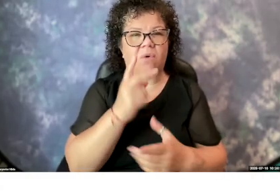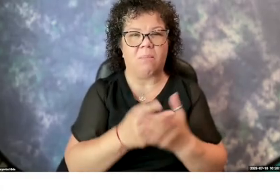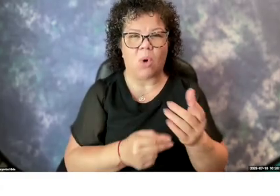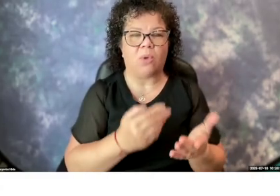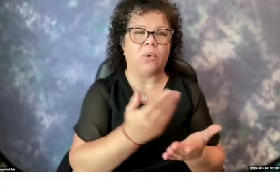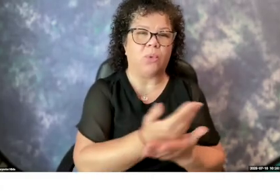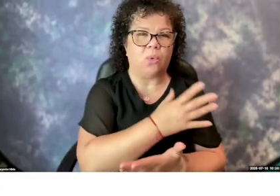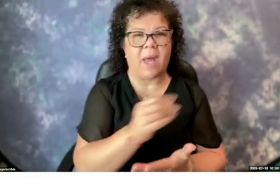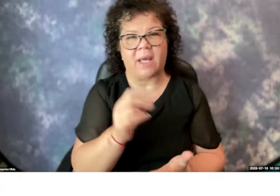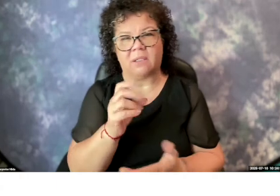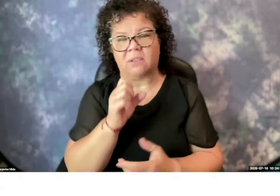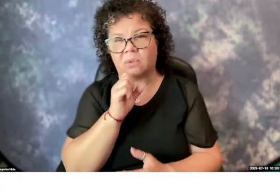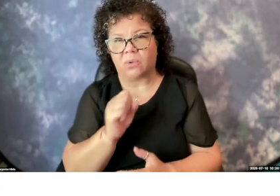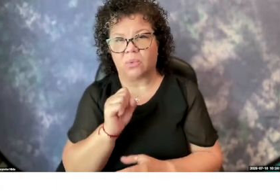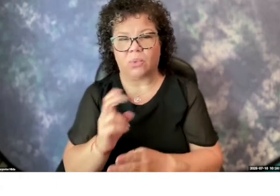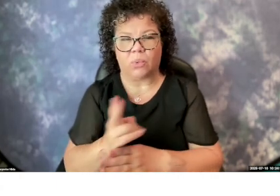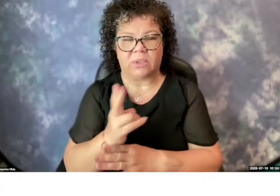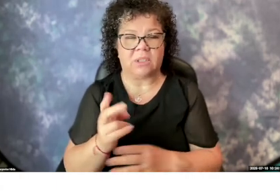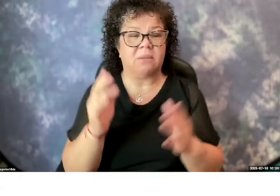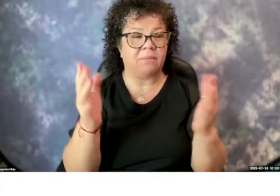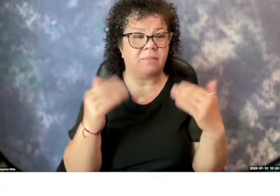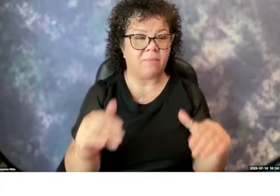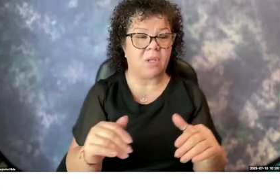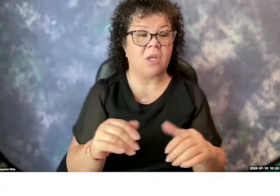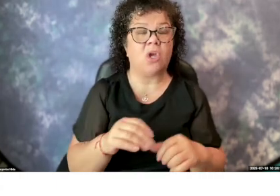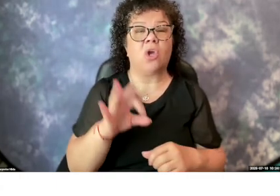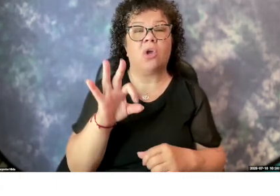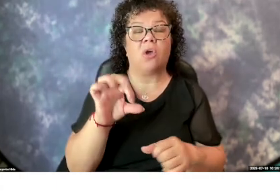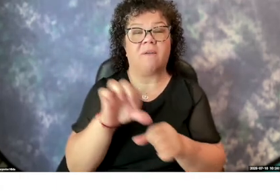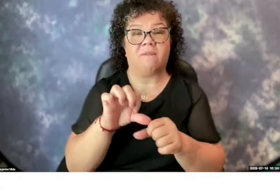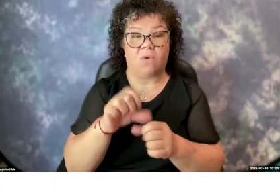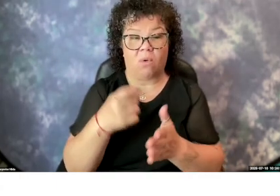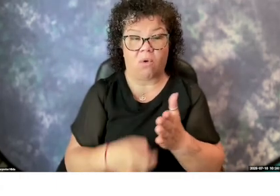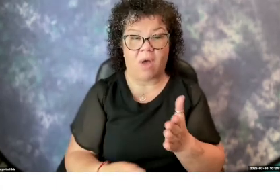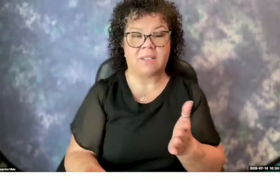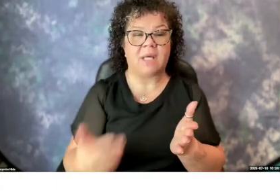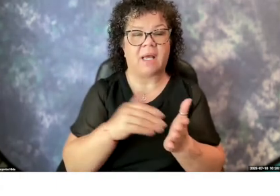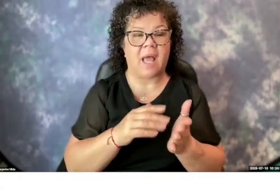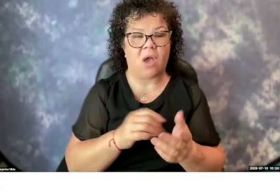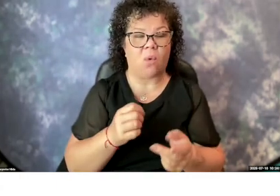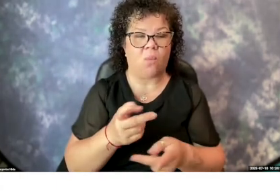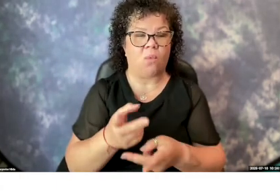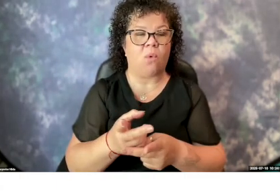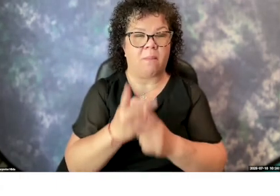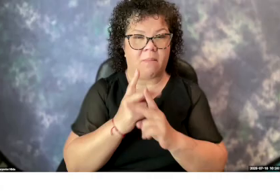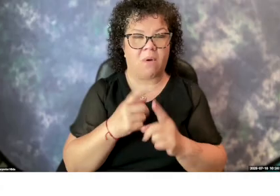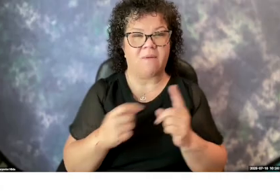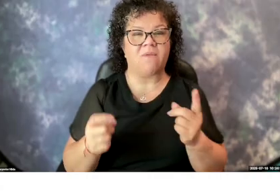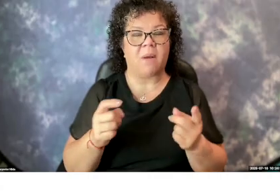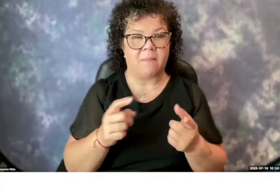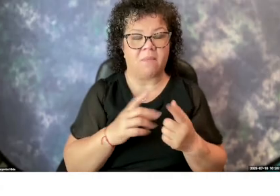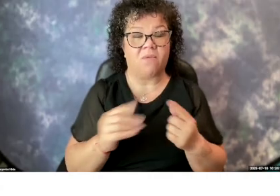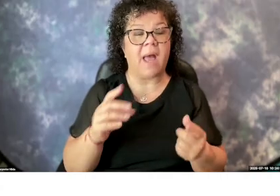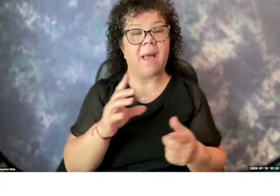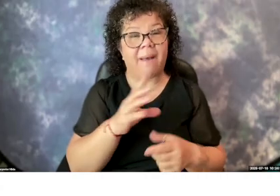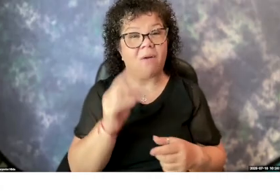taking the defaults from fueleconomy.gov for fuel costs. And again, we're doing that purchase power adjustment for larger households, which in